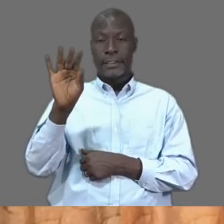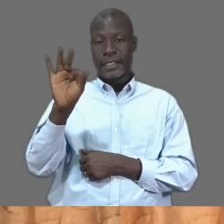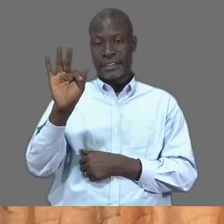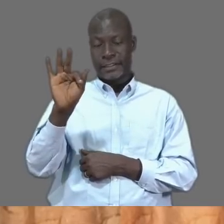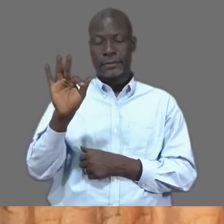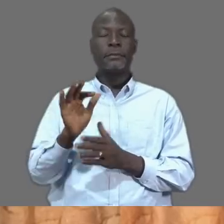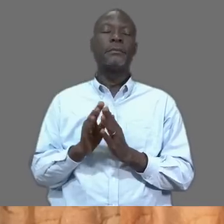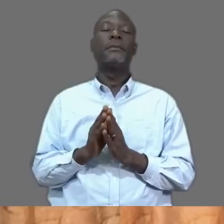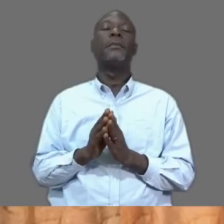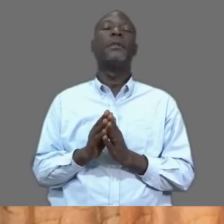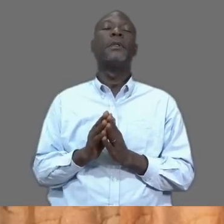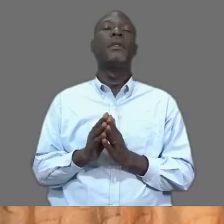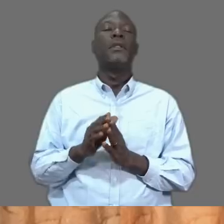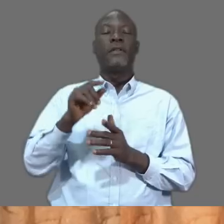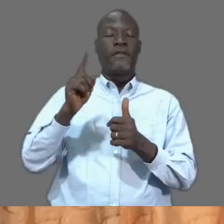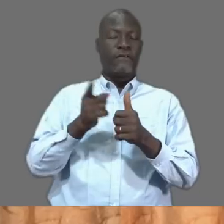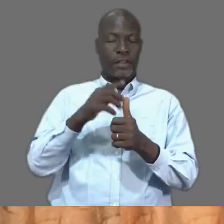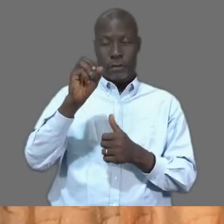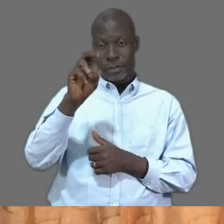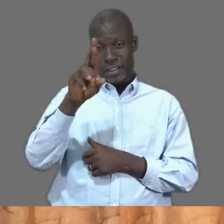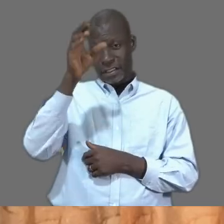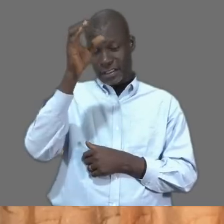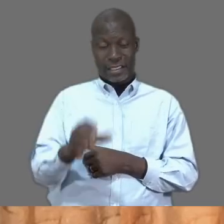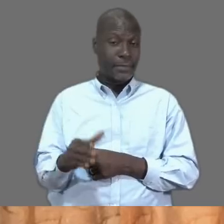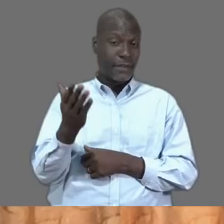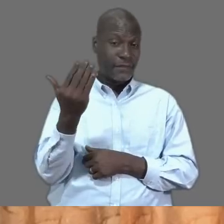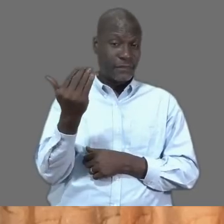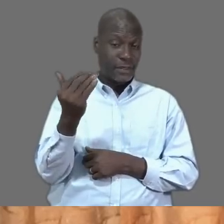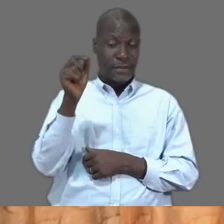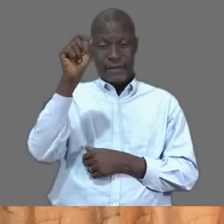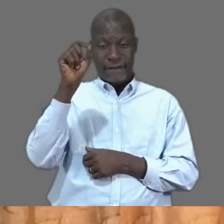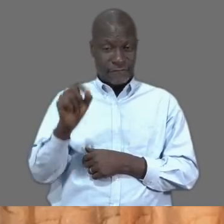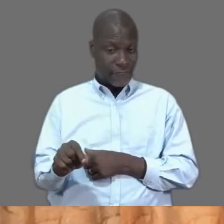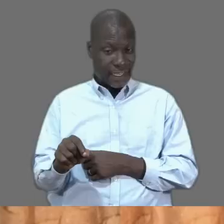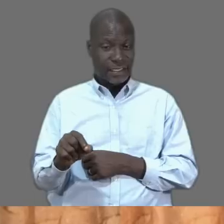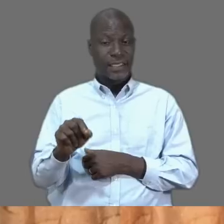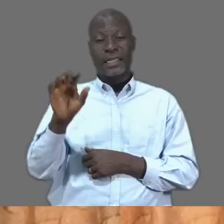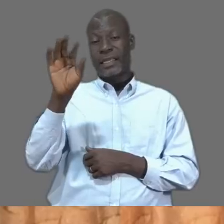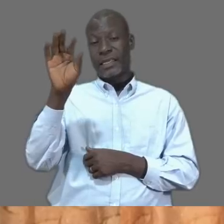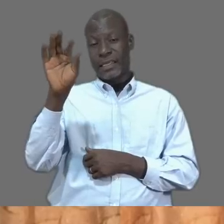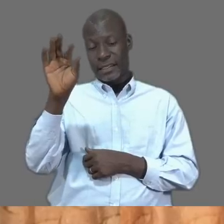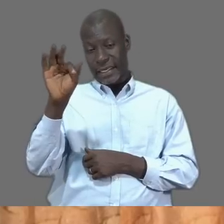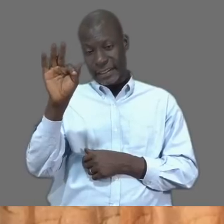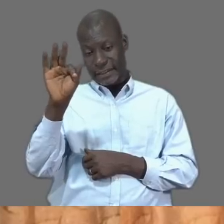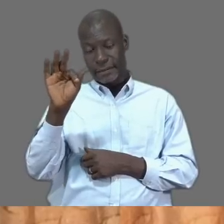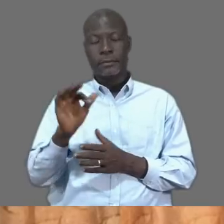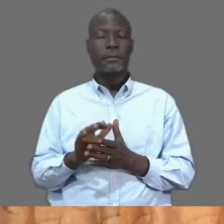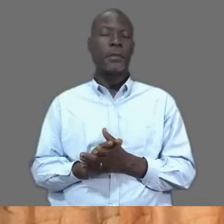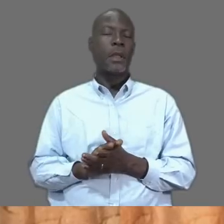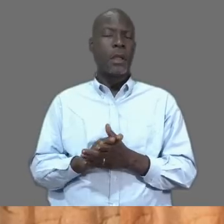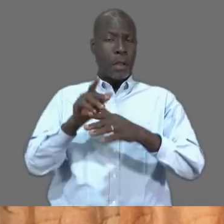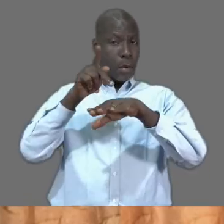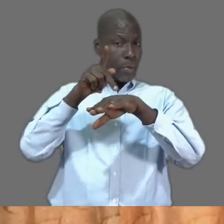1 Corinthians 15:19. Corinto fanguma edikain, eti edunum, and ichamo edun crown. Osman for